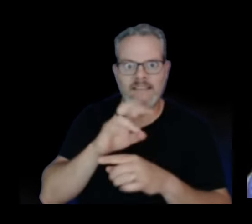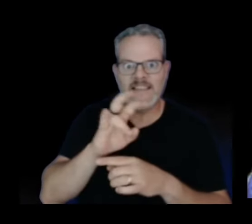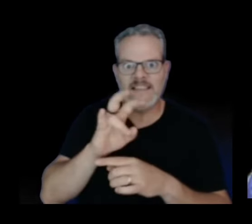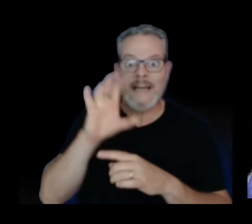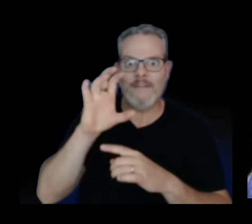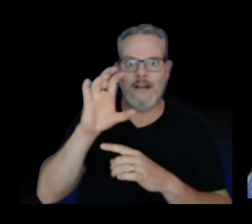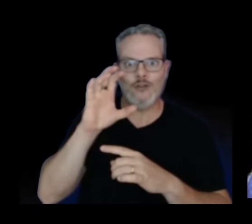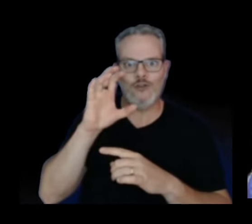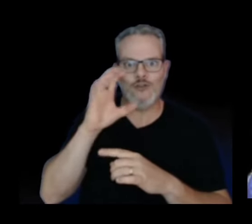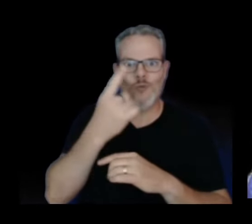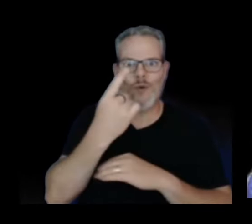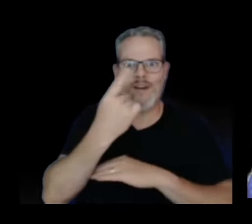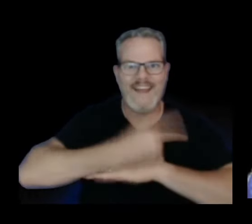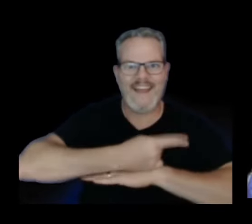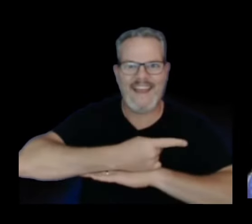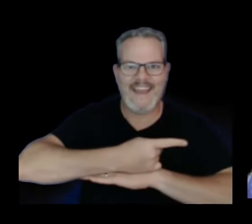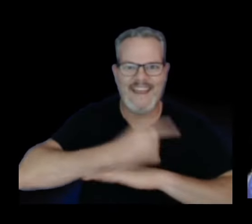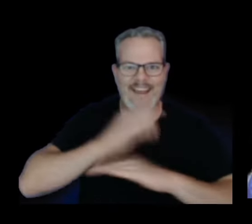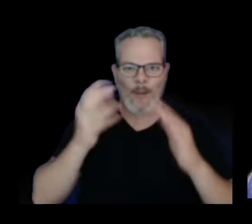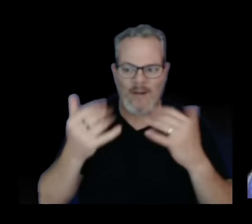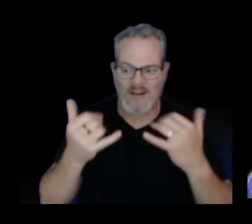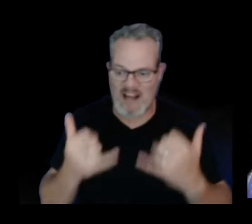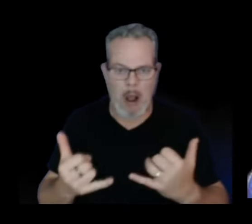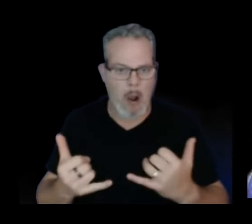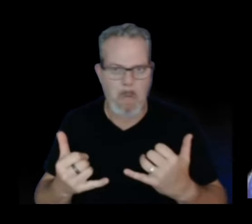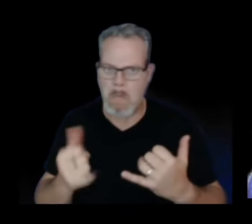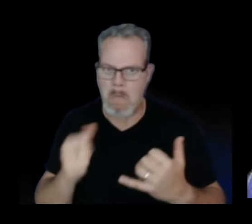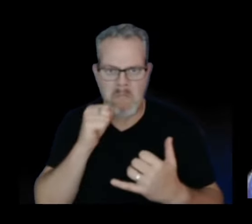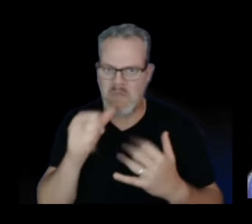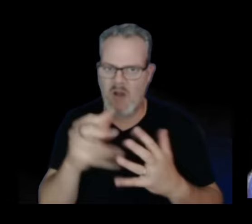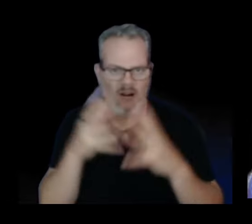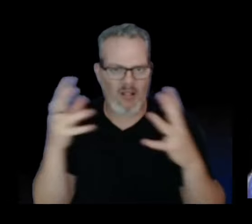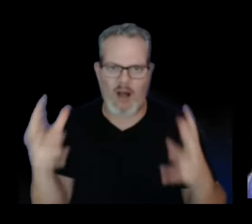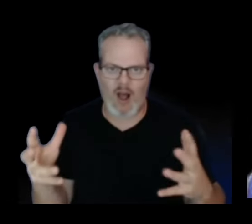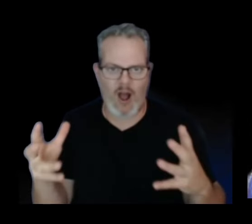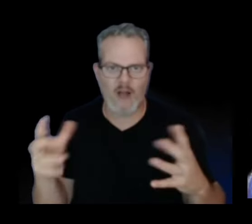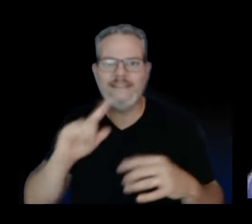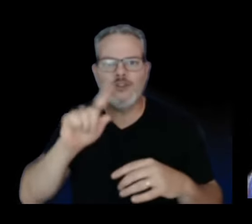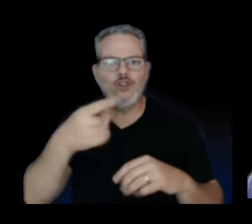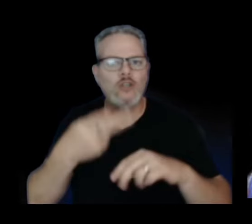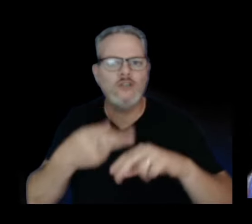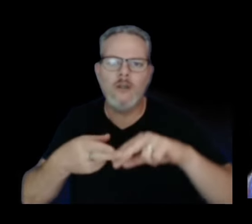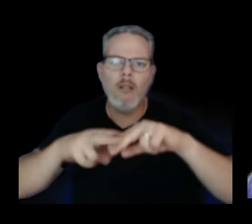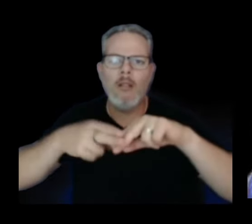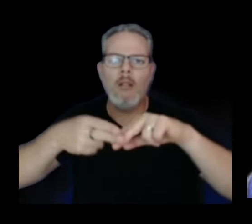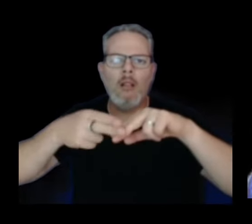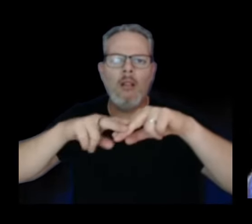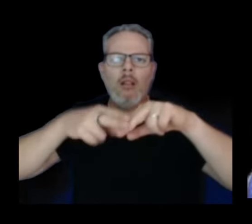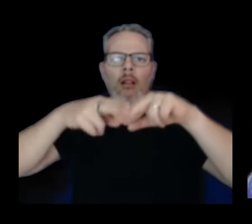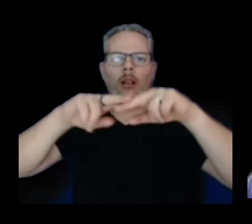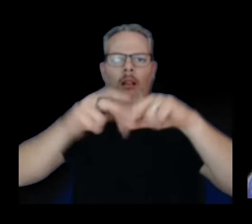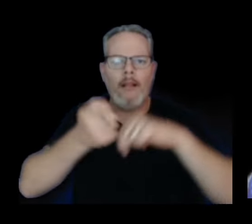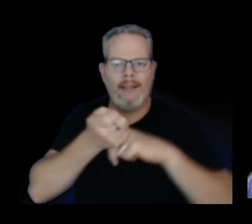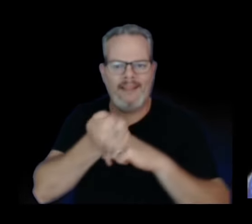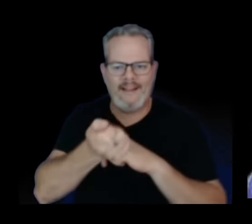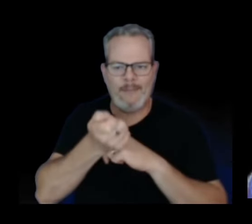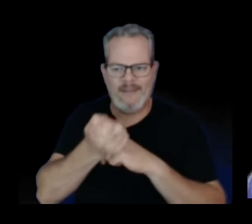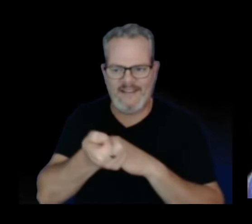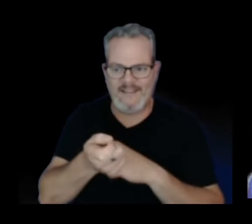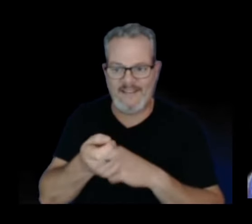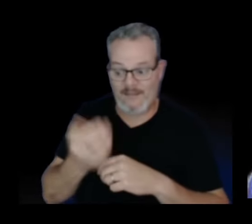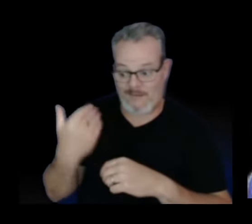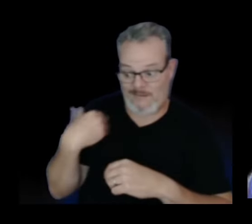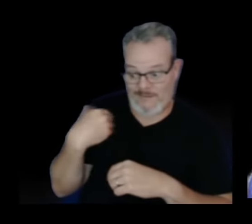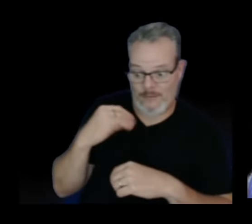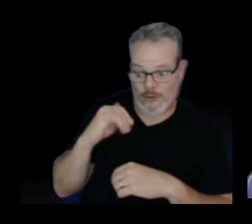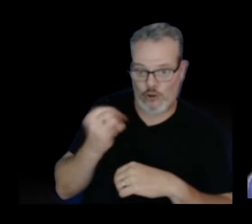month, but it's not overall a very high amount. It's just climbing up from where it was before. So that January 31st